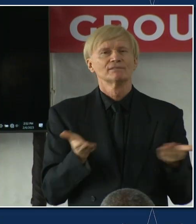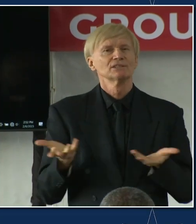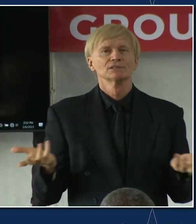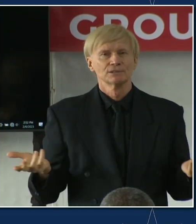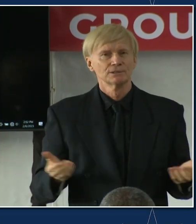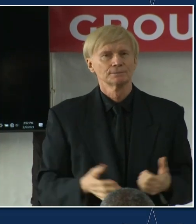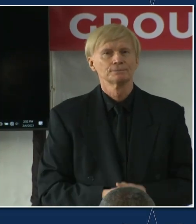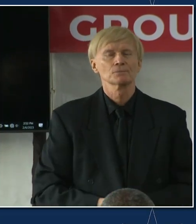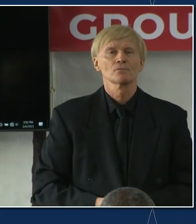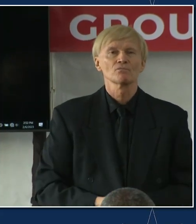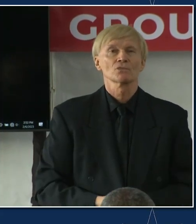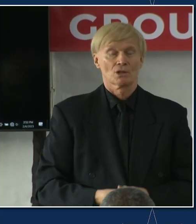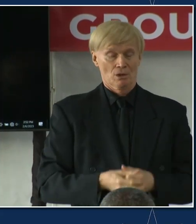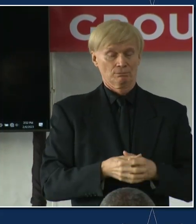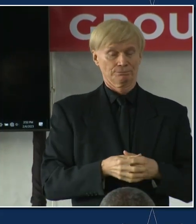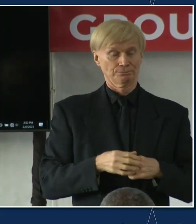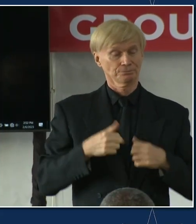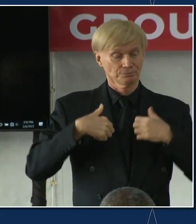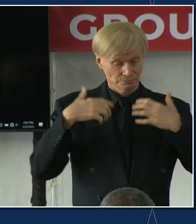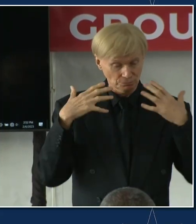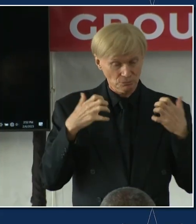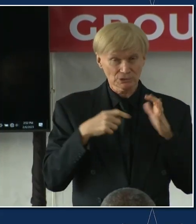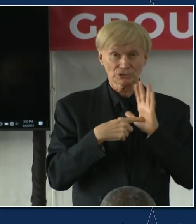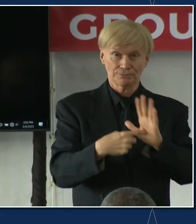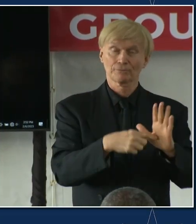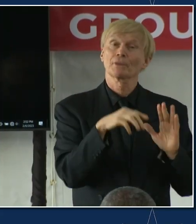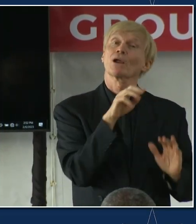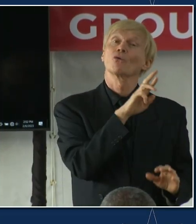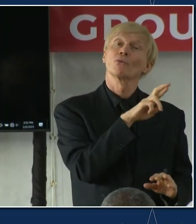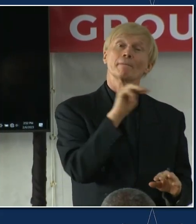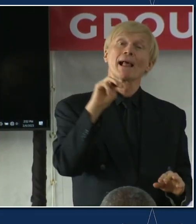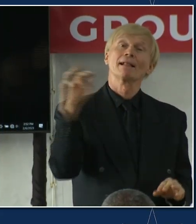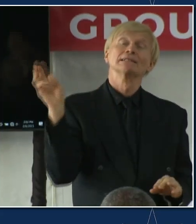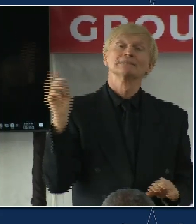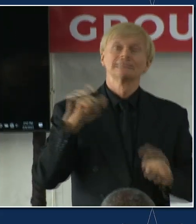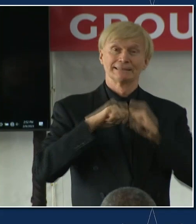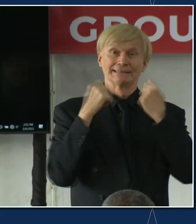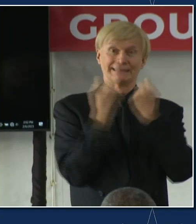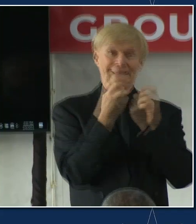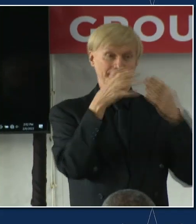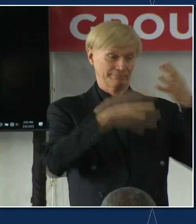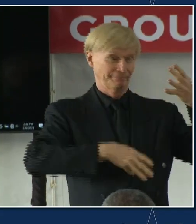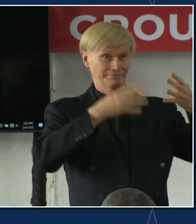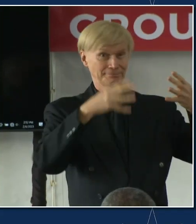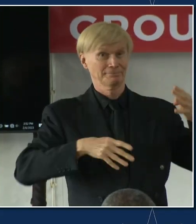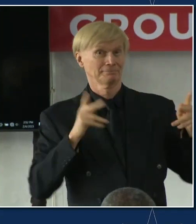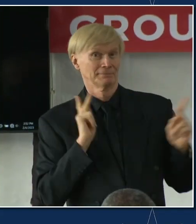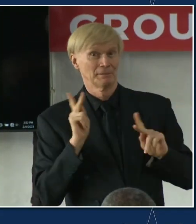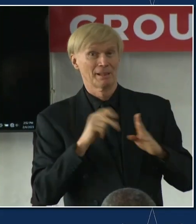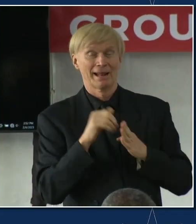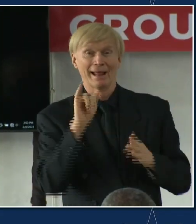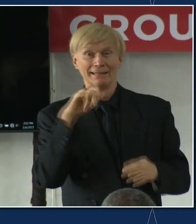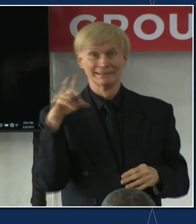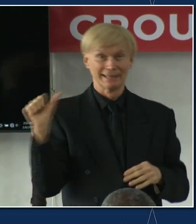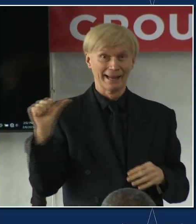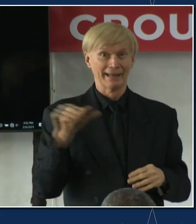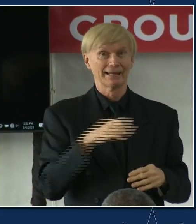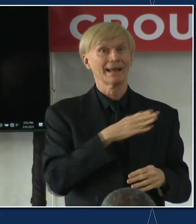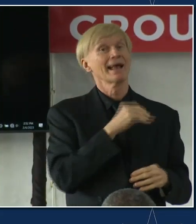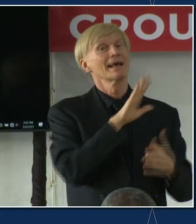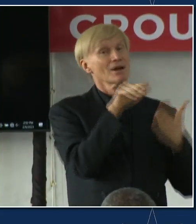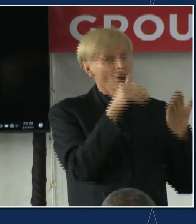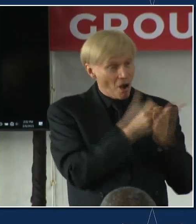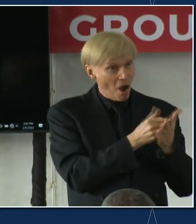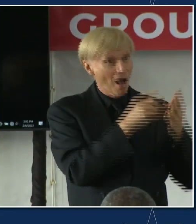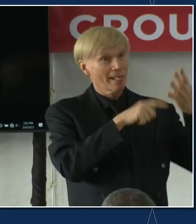I want to give a special shout out to the Regal Mile team, to Derek Dudley in particular and his team at ID8, and all of the